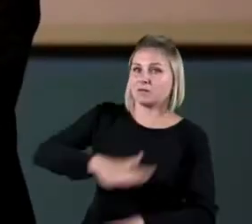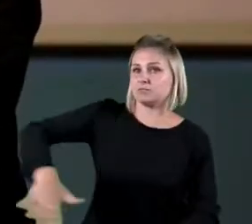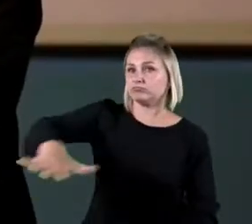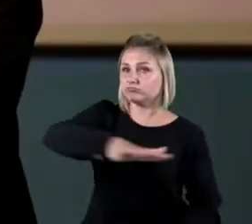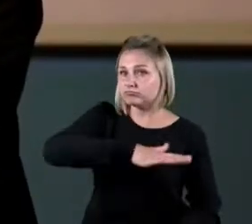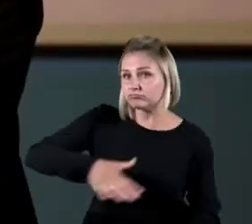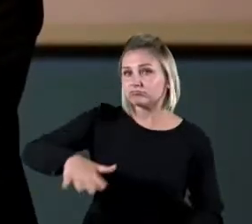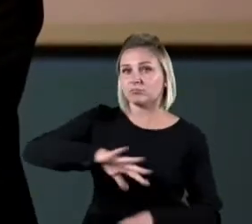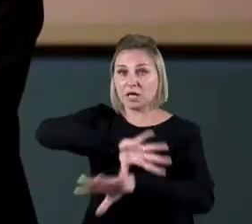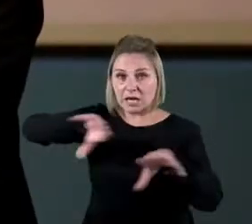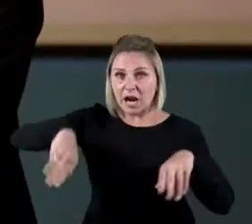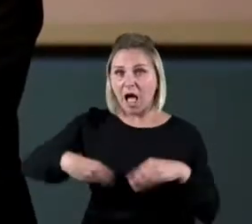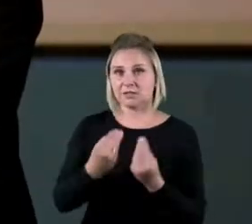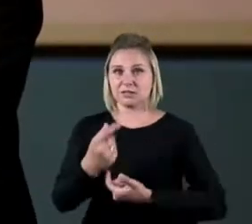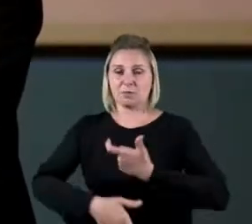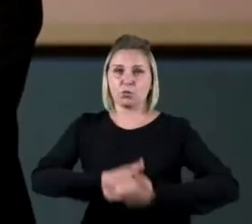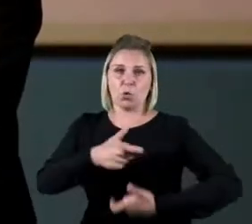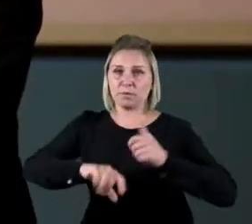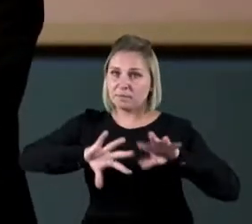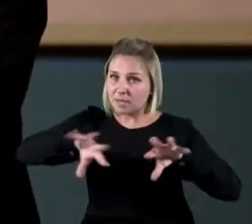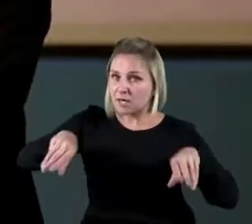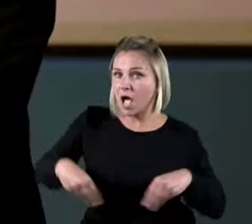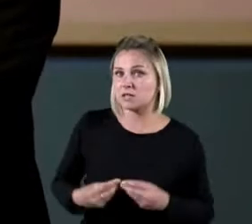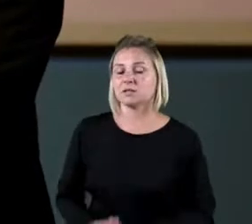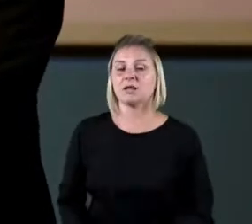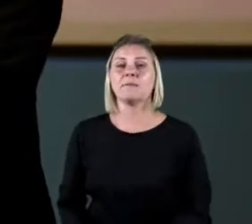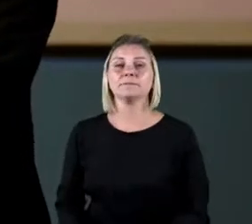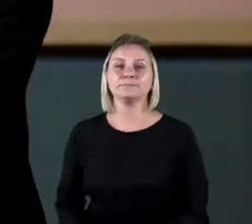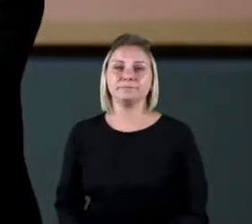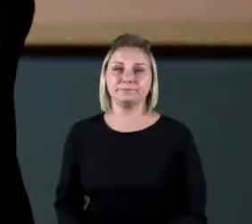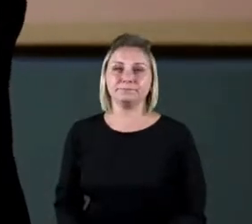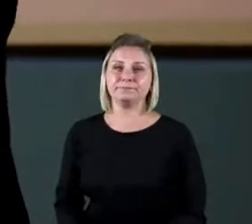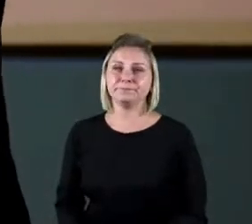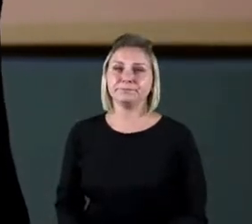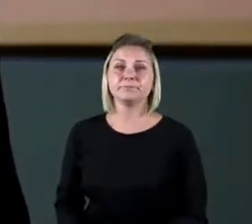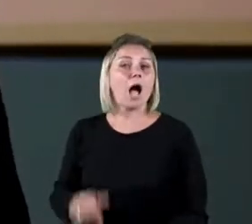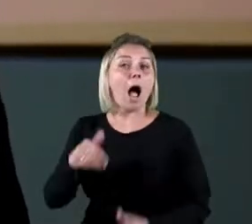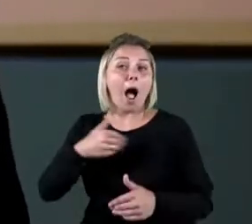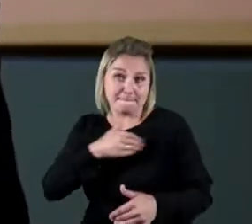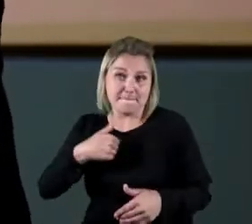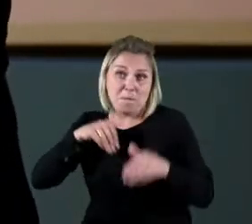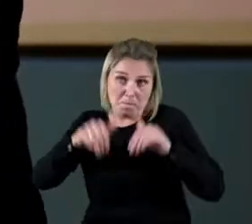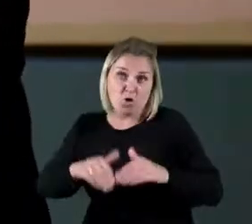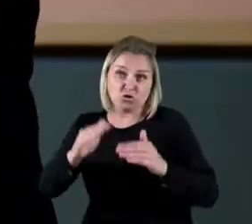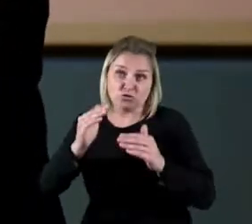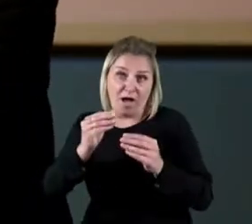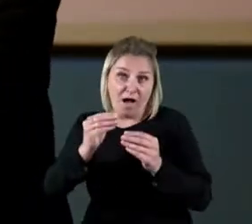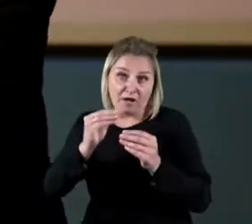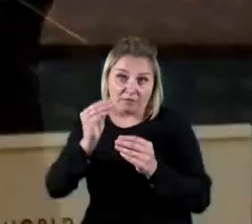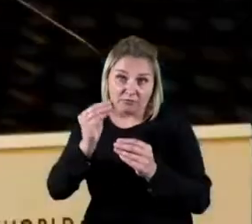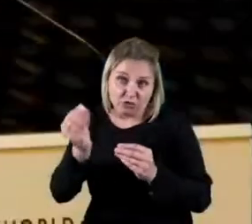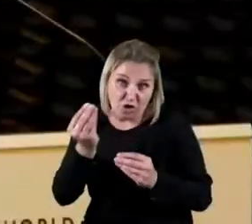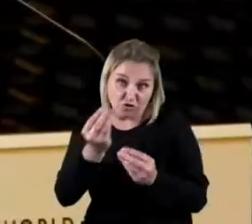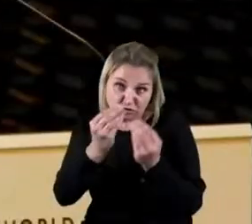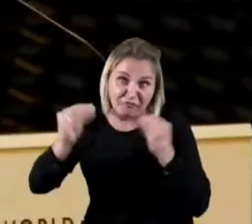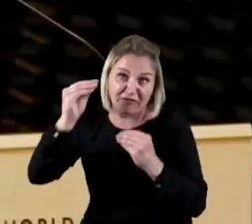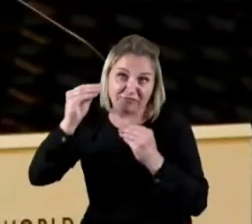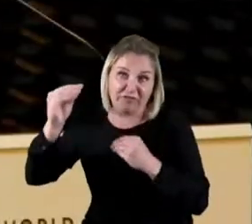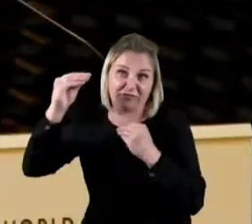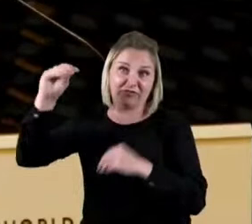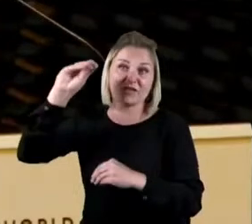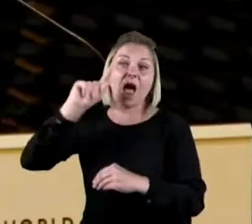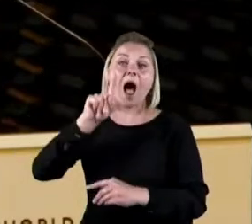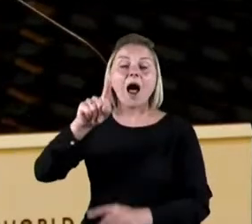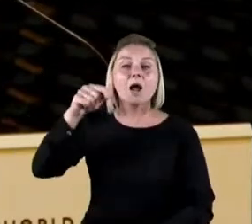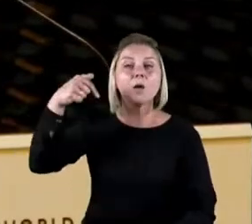that, and we are ready to do more, but understanding what is resilience. Resilience